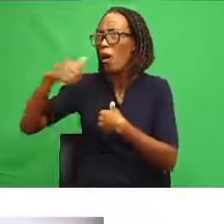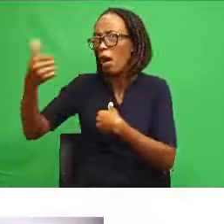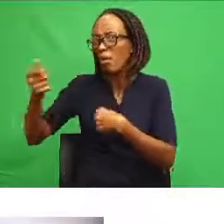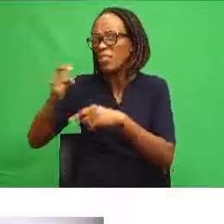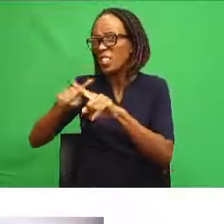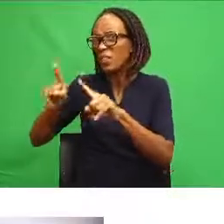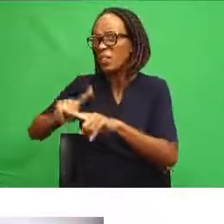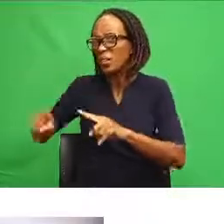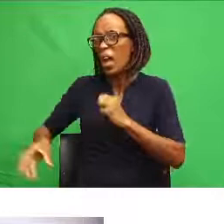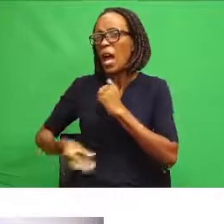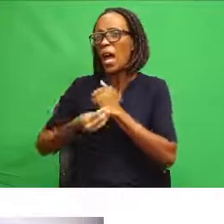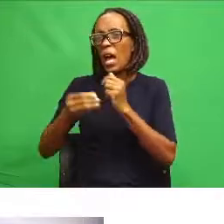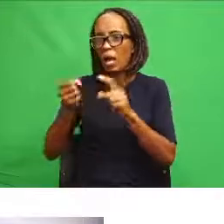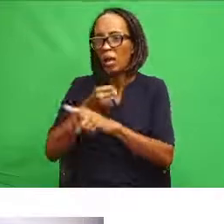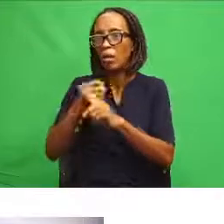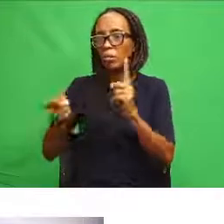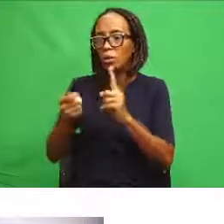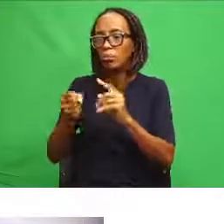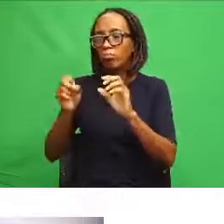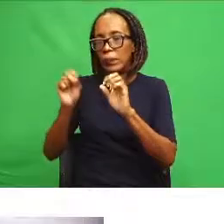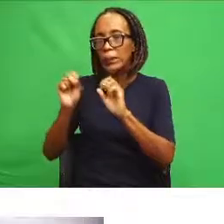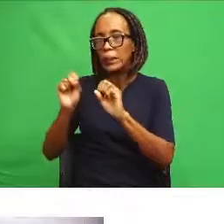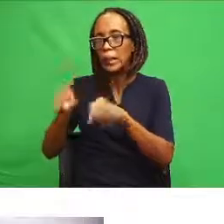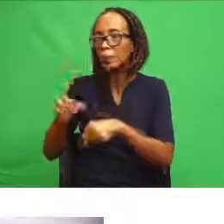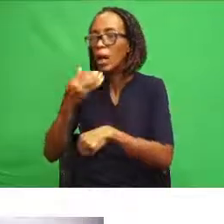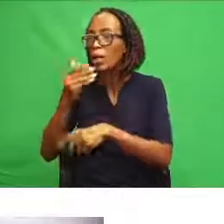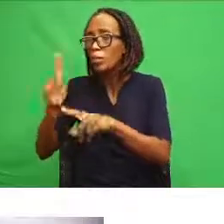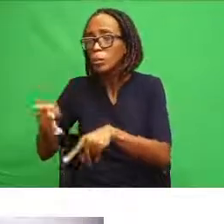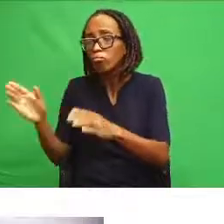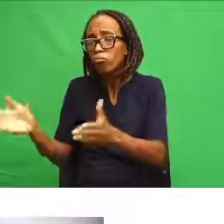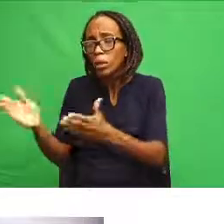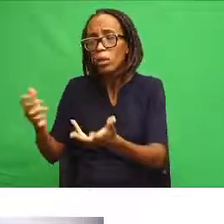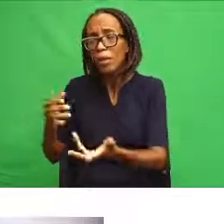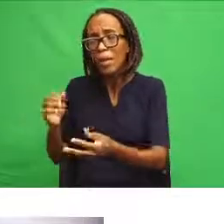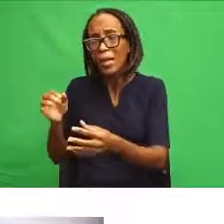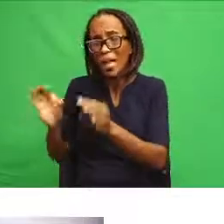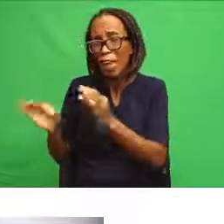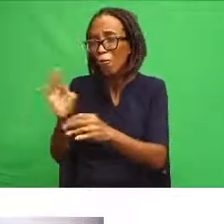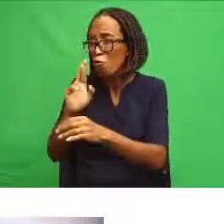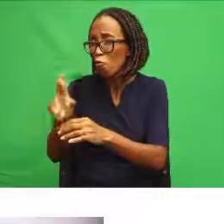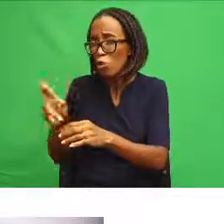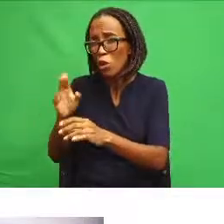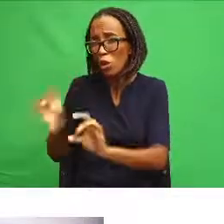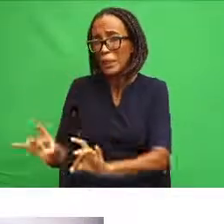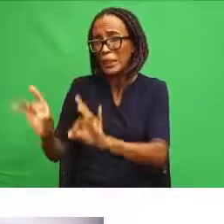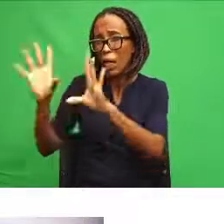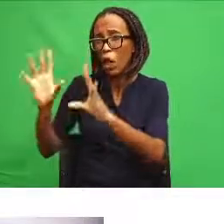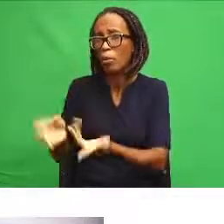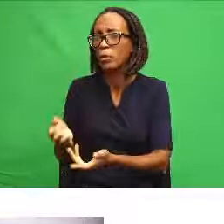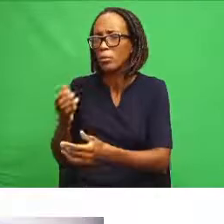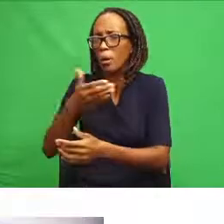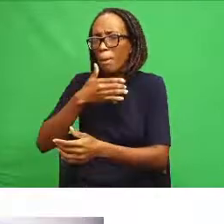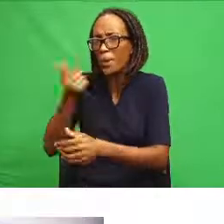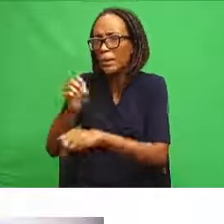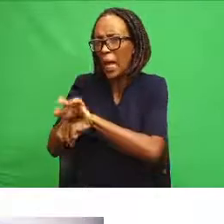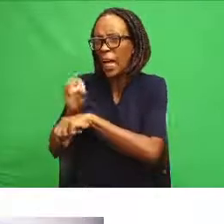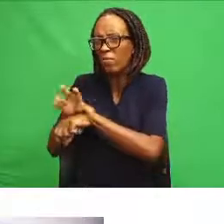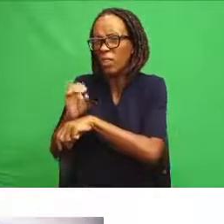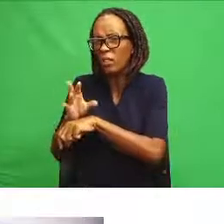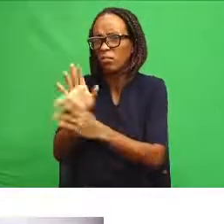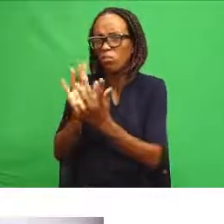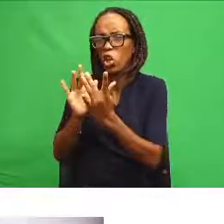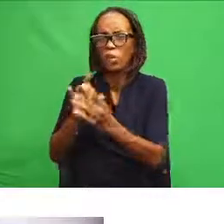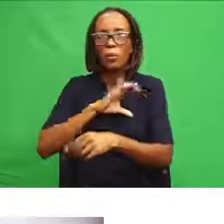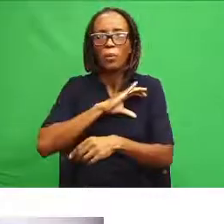other forms of abuse. Then we will give them the option. We will encourage them, you know, if it's really that serious, you may want to take this further. But we do